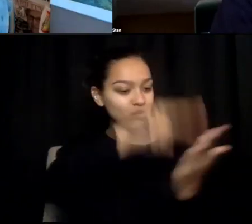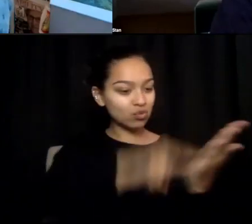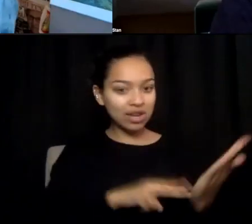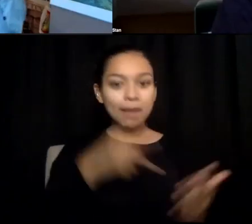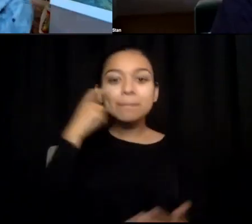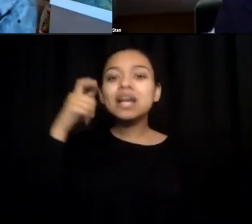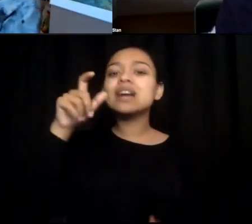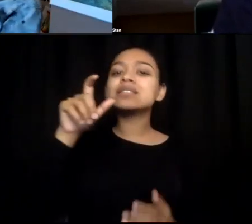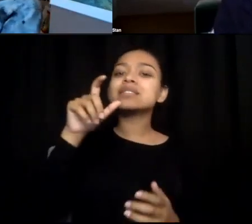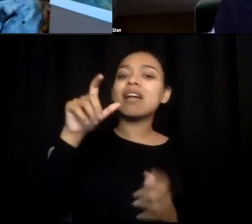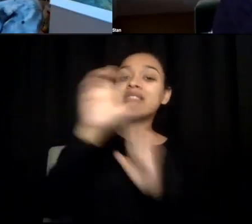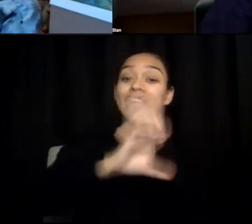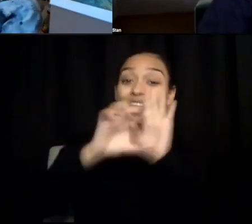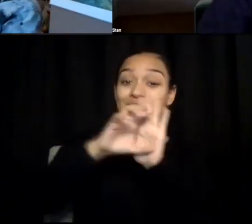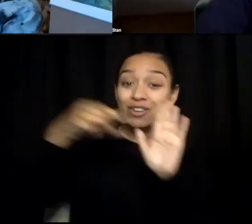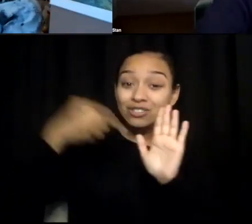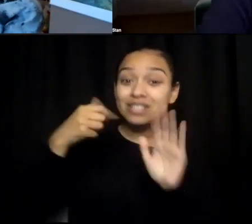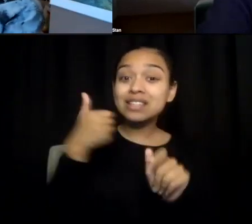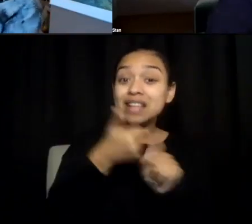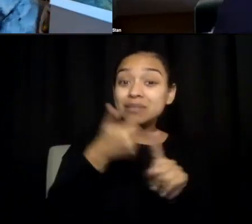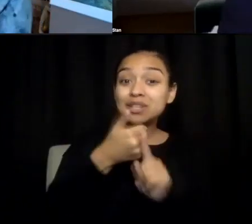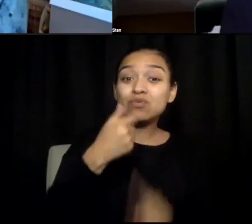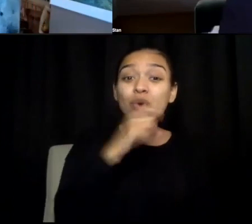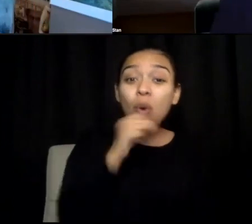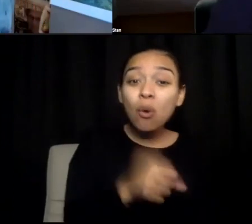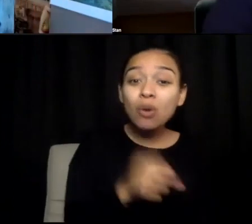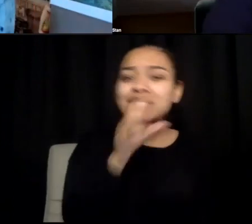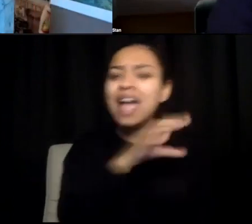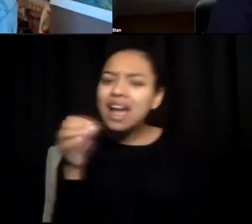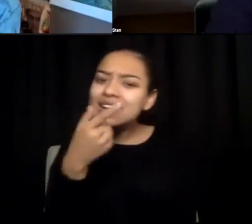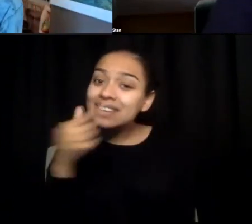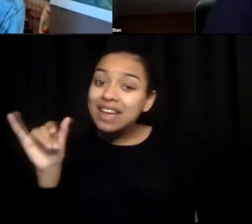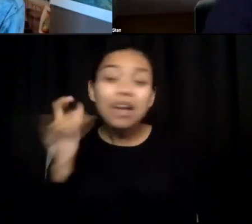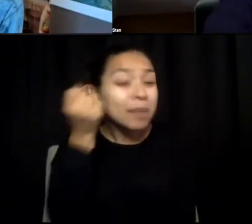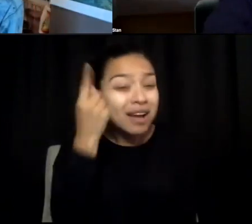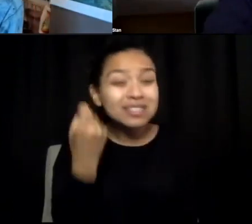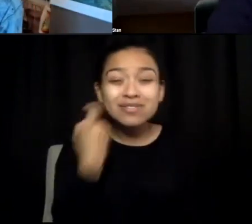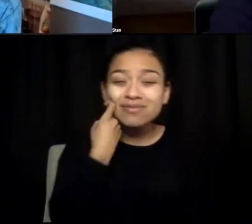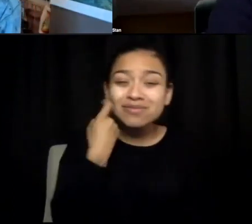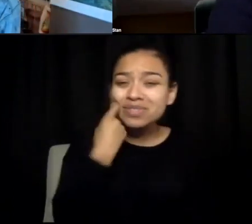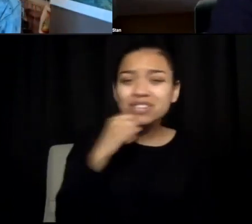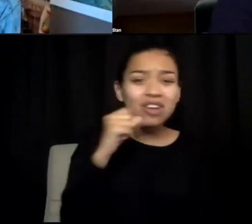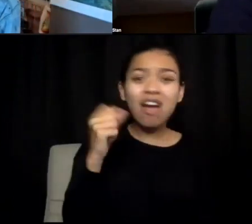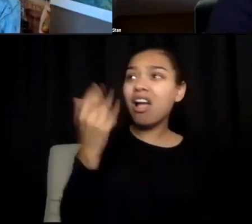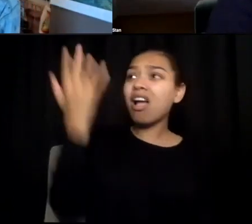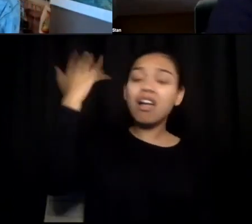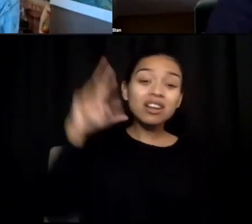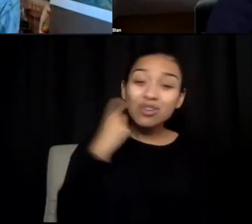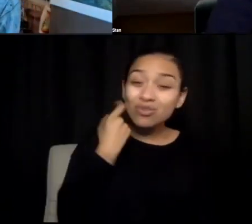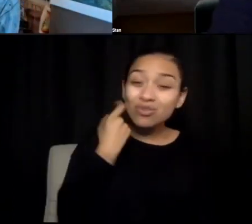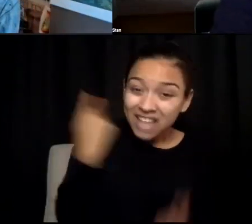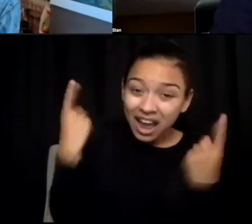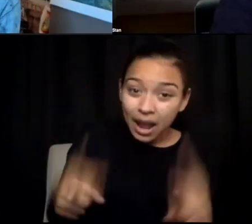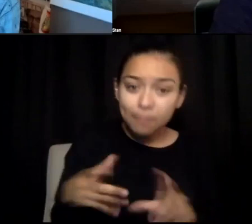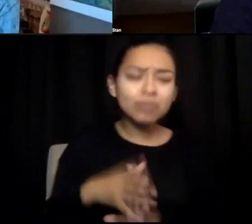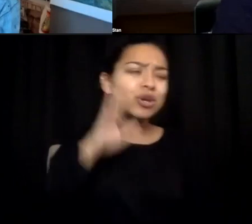gay characters. Oh, Jesus. Yeah, sorry. And this was just a few years ago. But I think you know me a little bit. I don't take no for an answer.